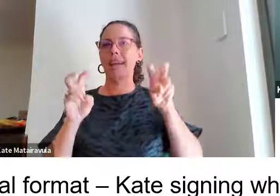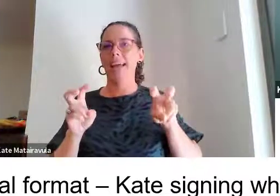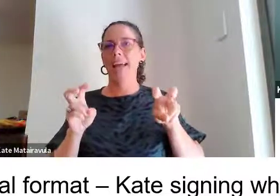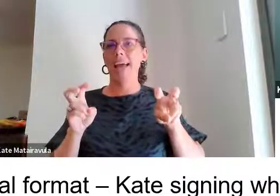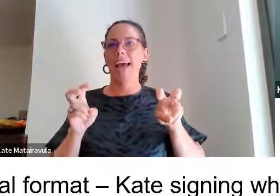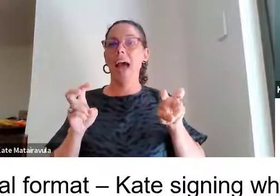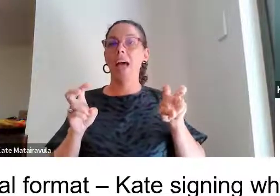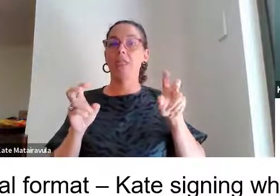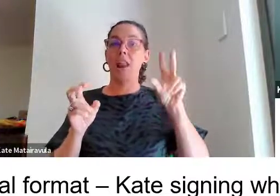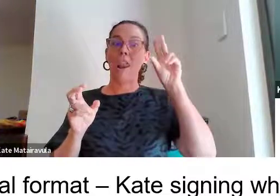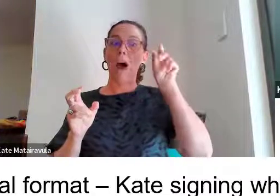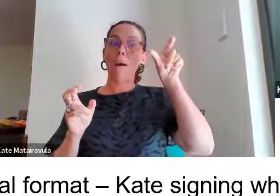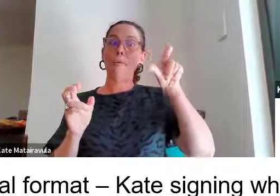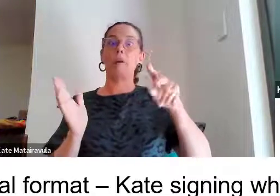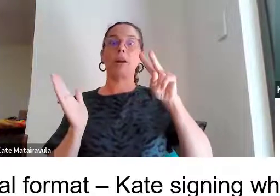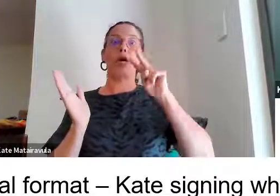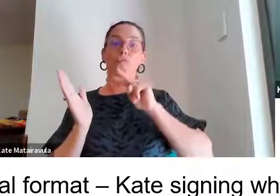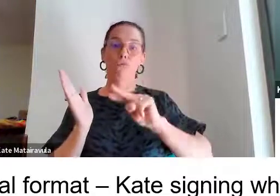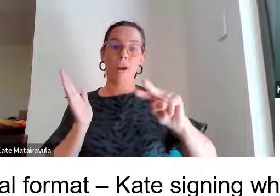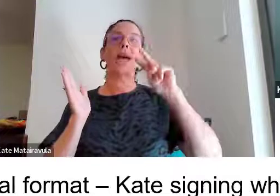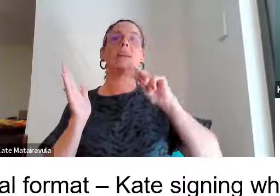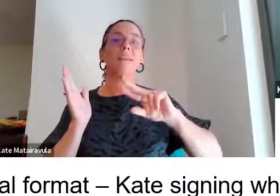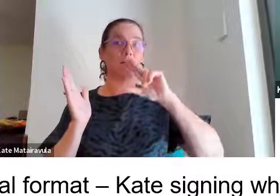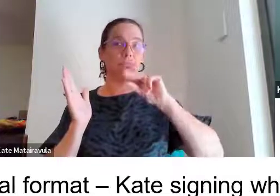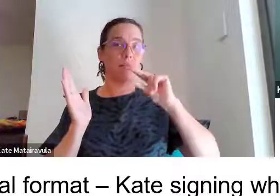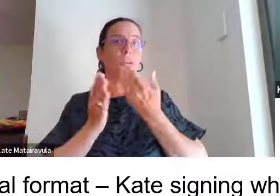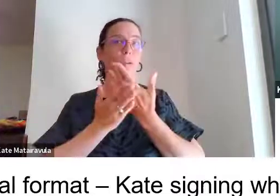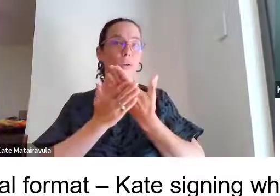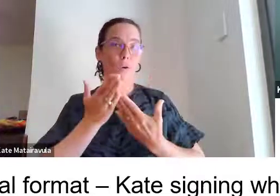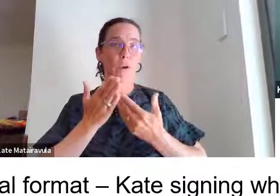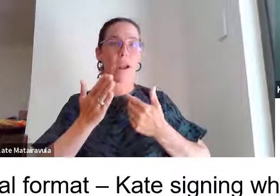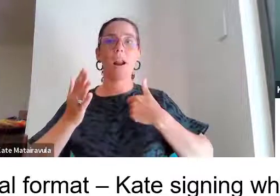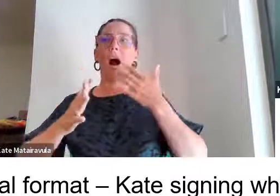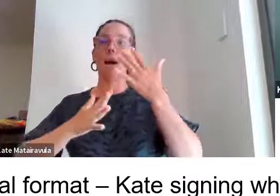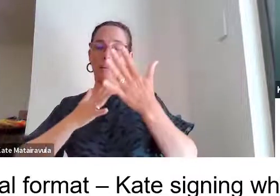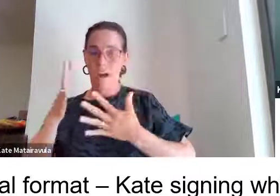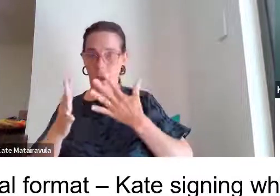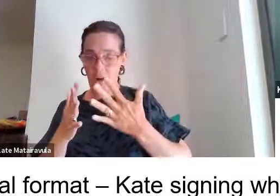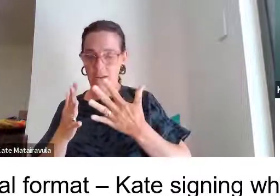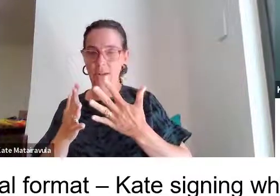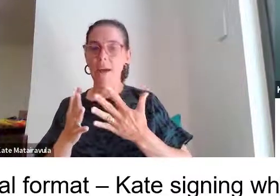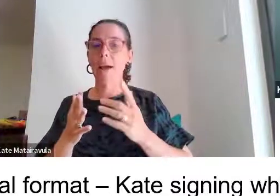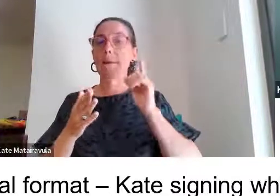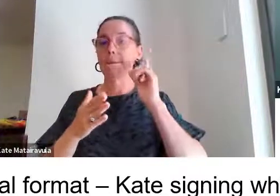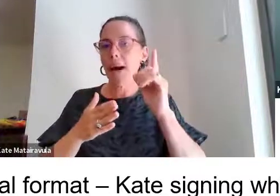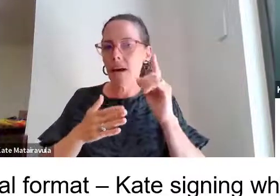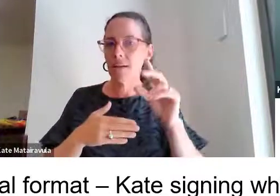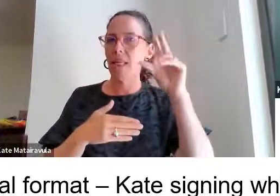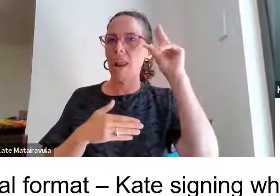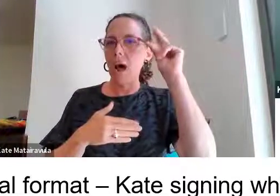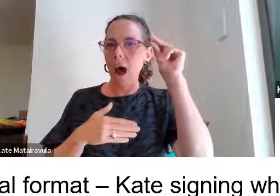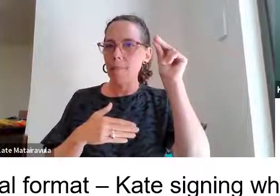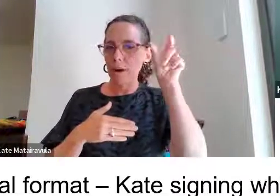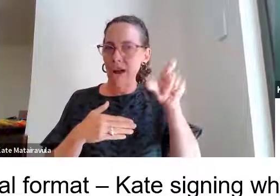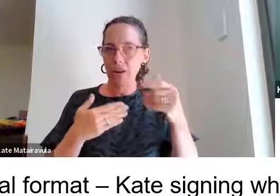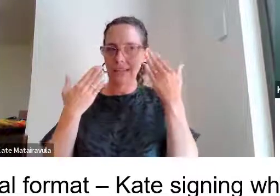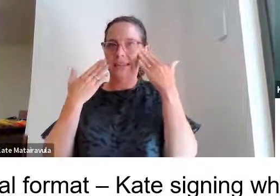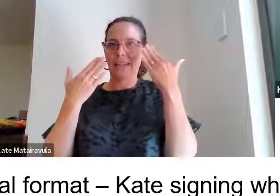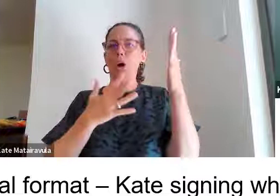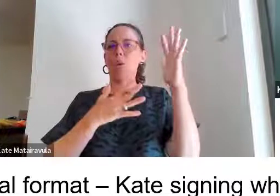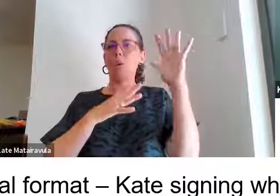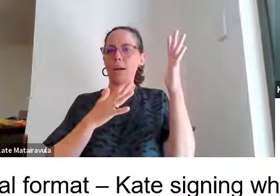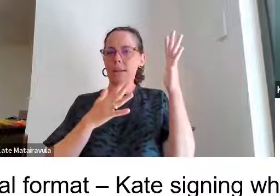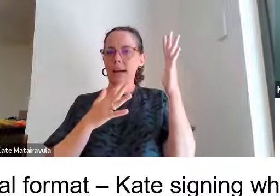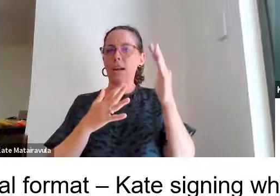the librarian was sitting next to me, and the librarian was actually reading, voicing out the story, and I was signing in parallel